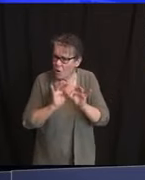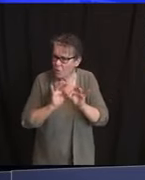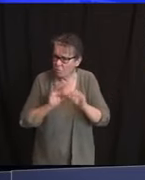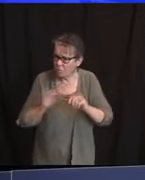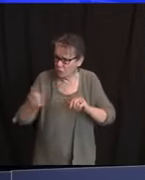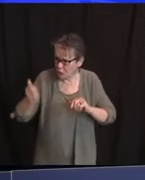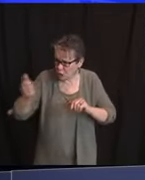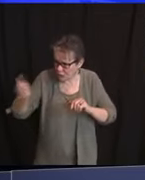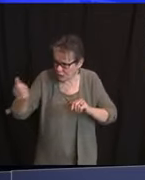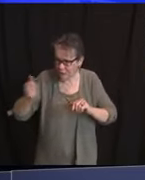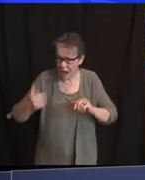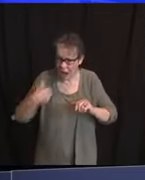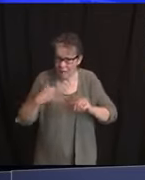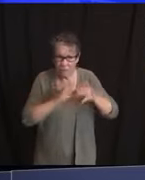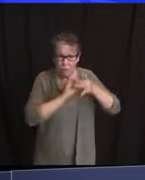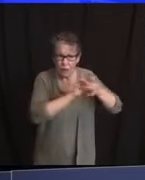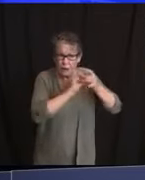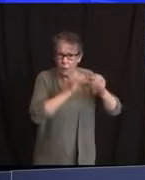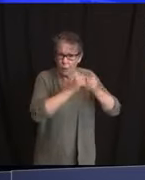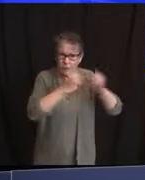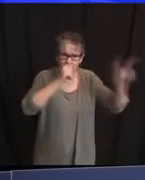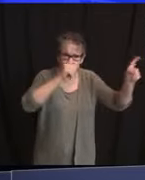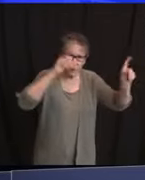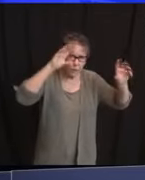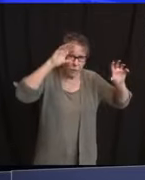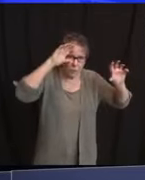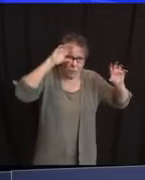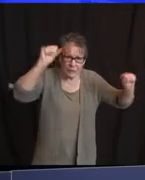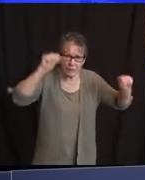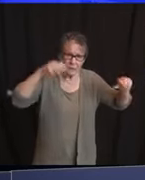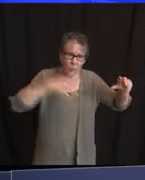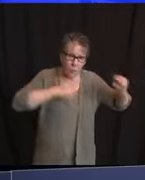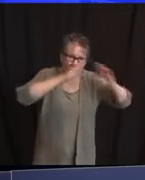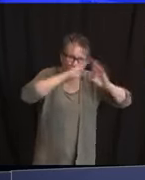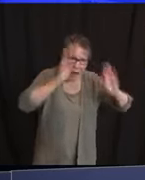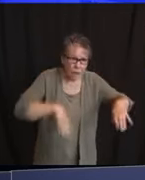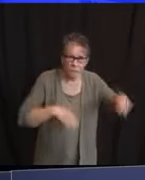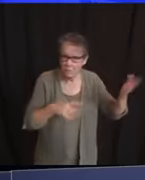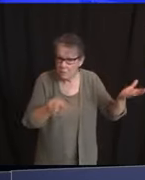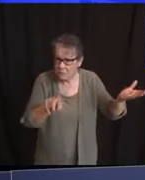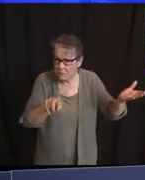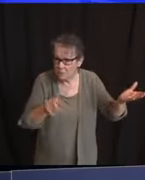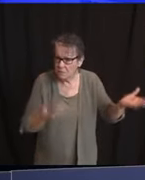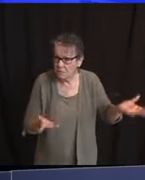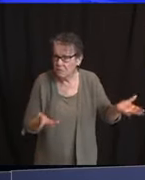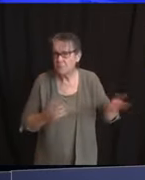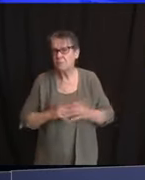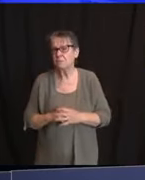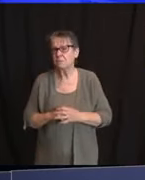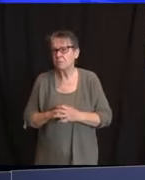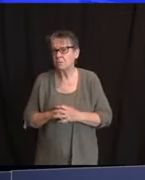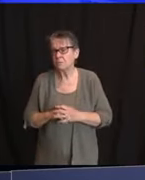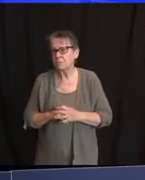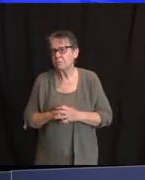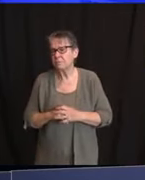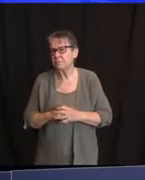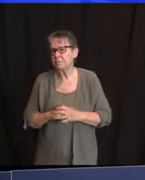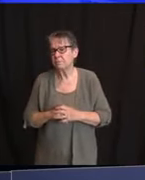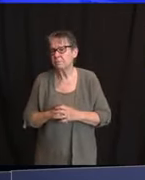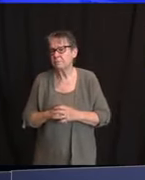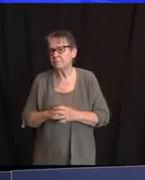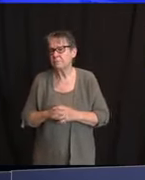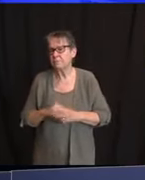him in a common effort kind of a situation? Well, listen, I applaud the governor for putting New